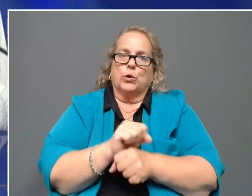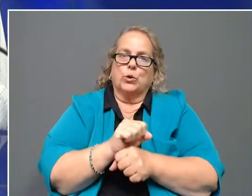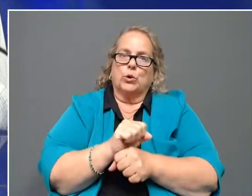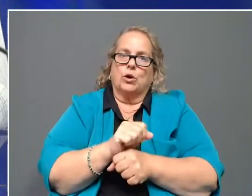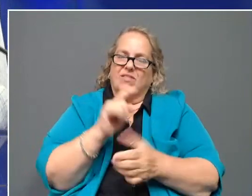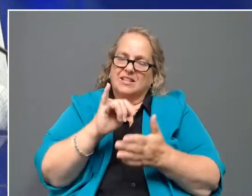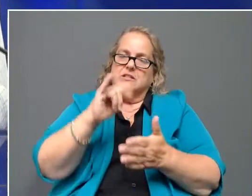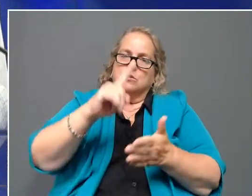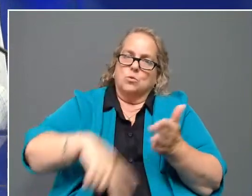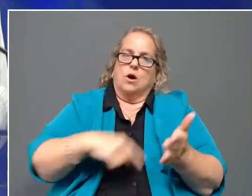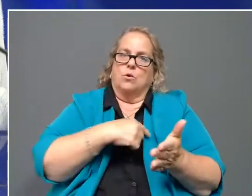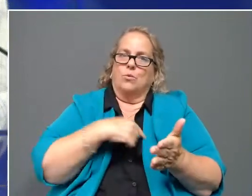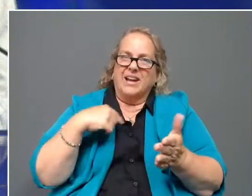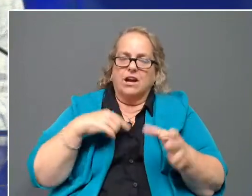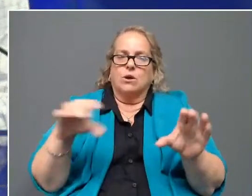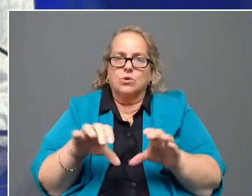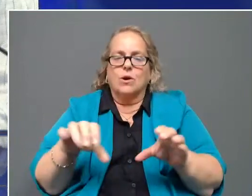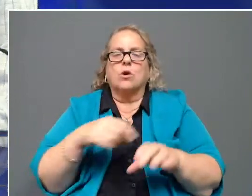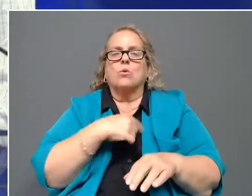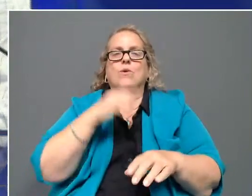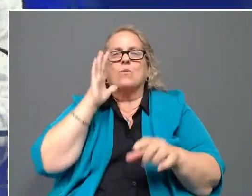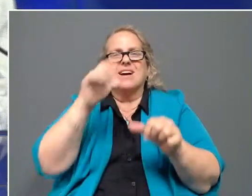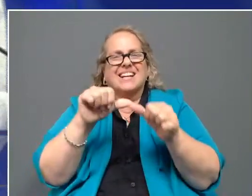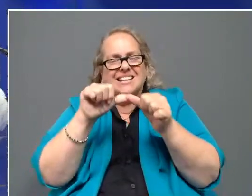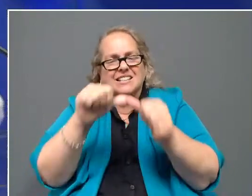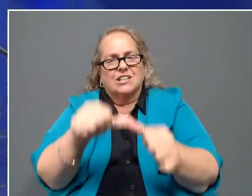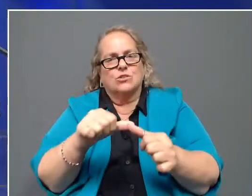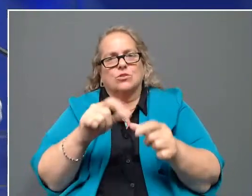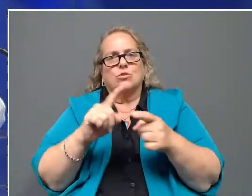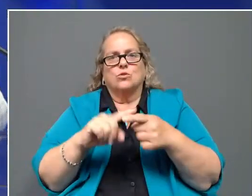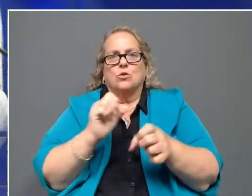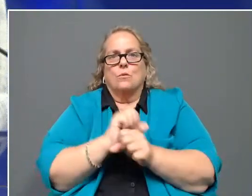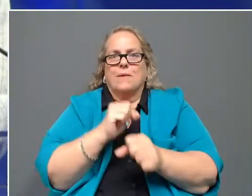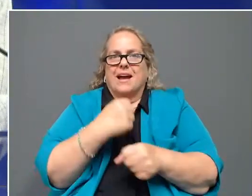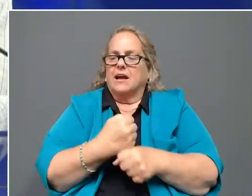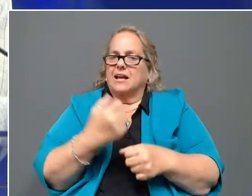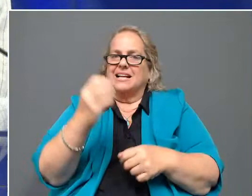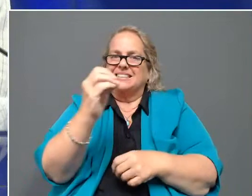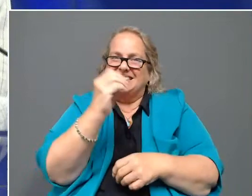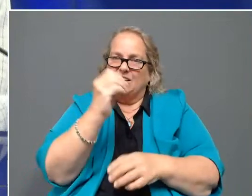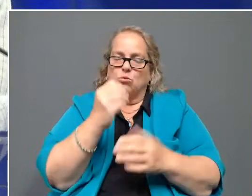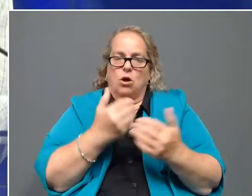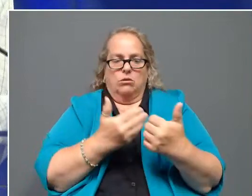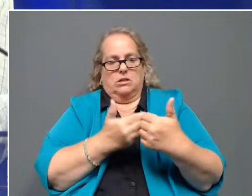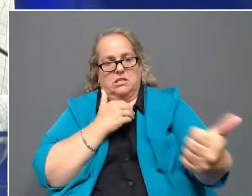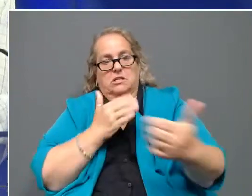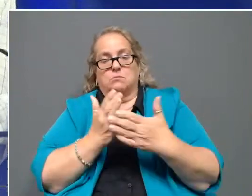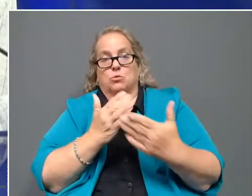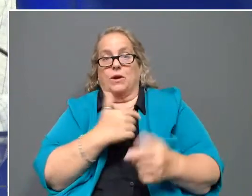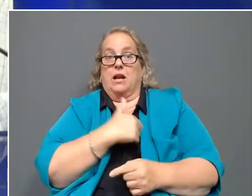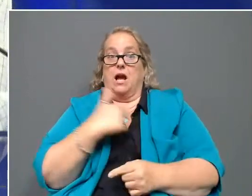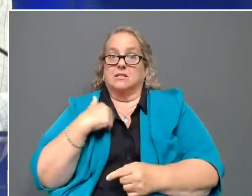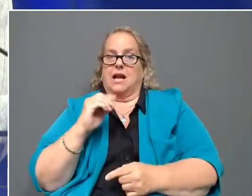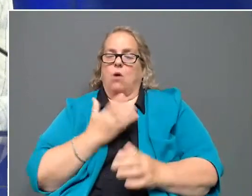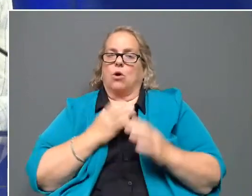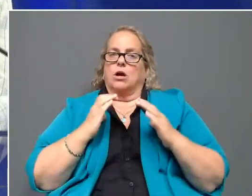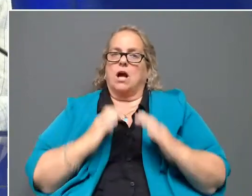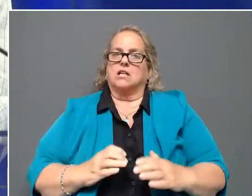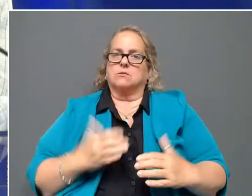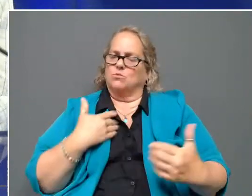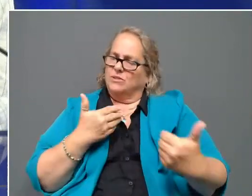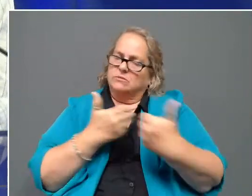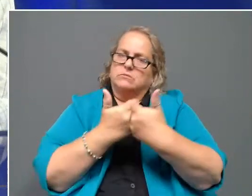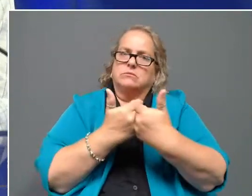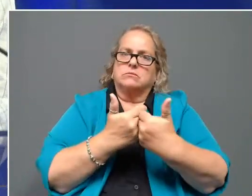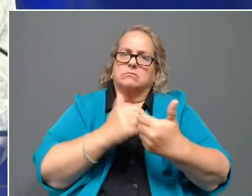to do it. We're striving to create zero distance between us and our customers and the millions of